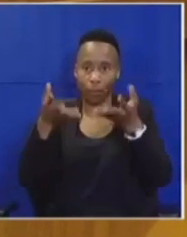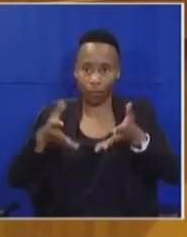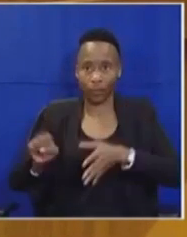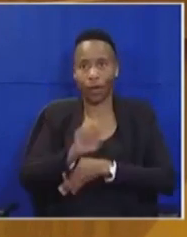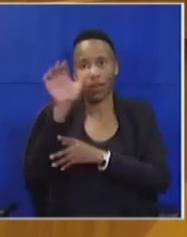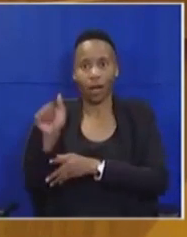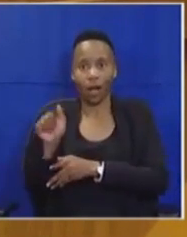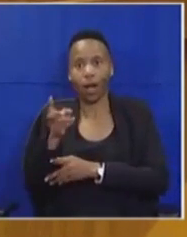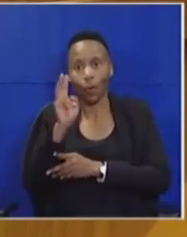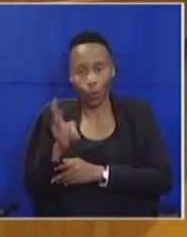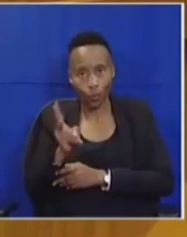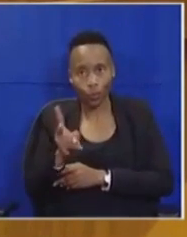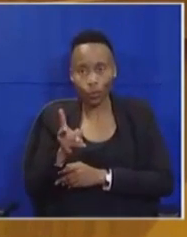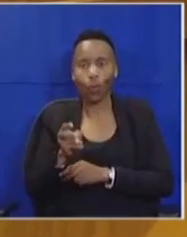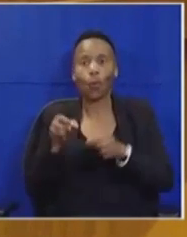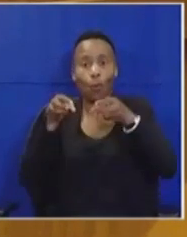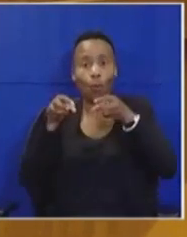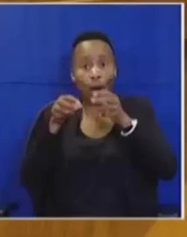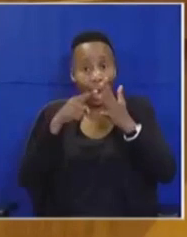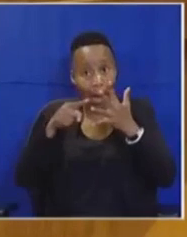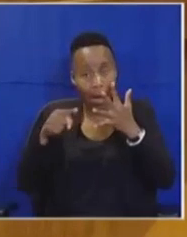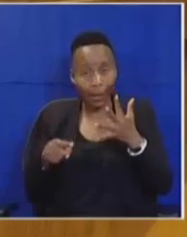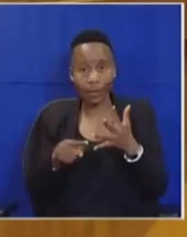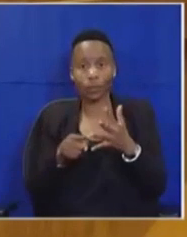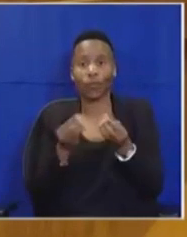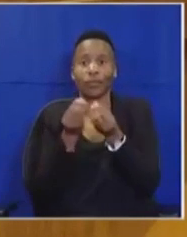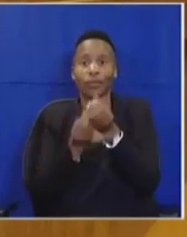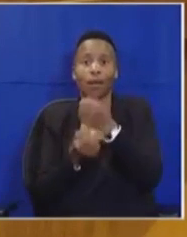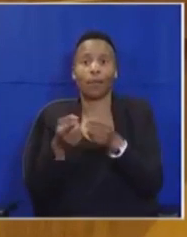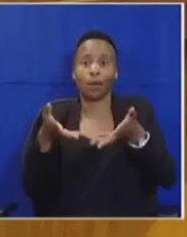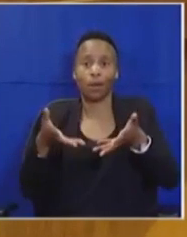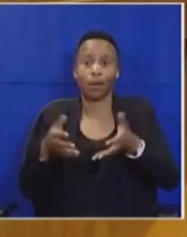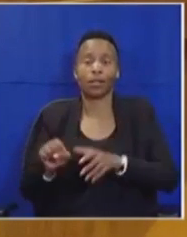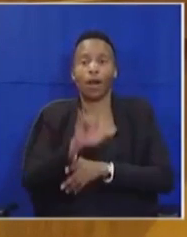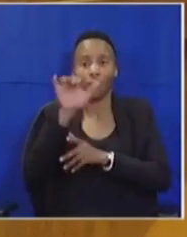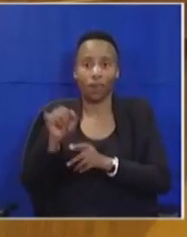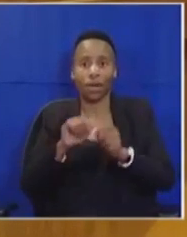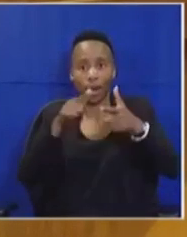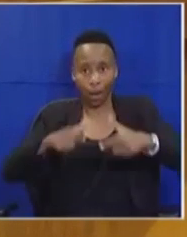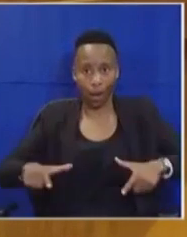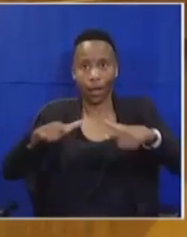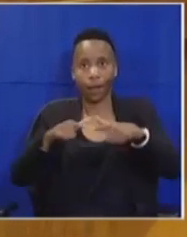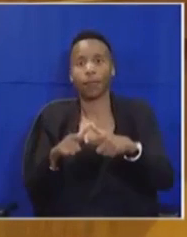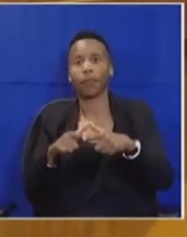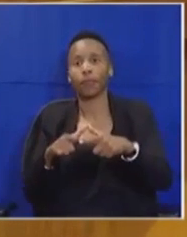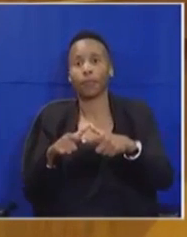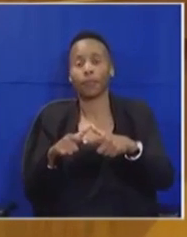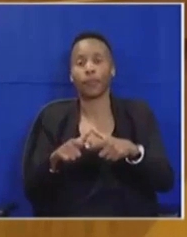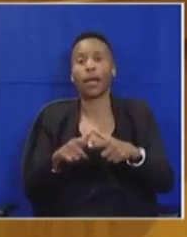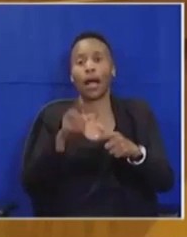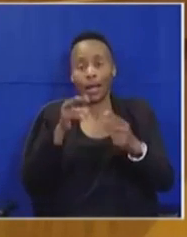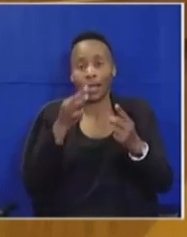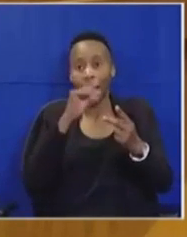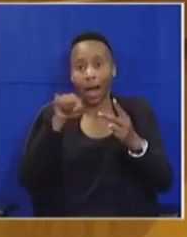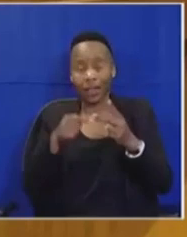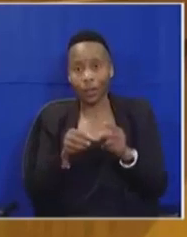Constitution. It gives greater force to the requirement in the Bill of Rights which says the state must